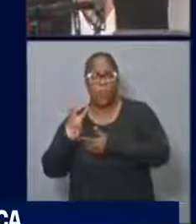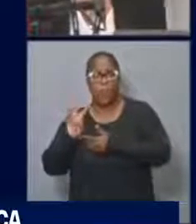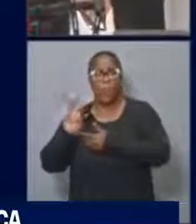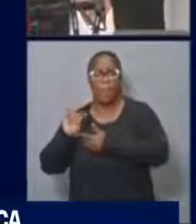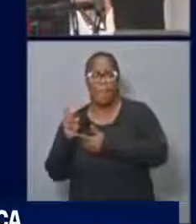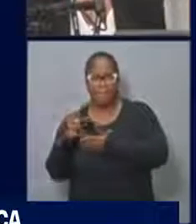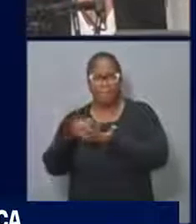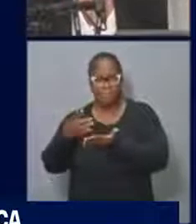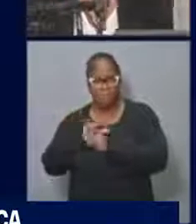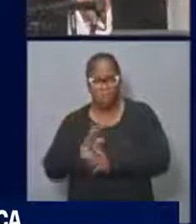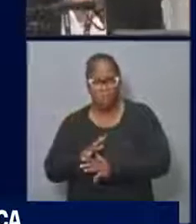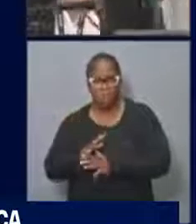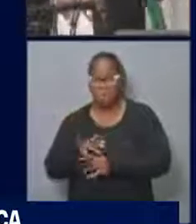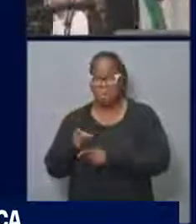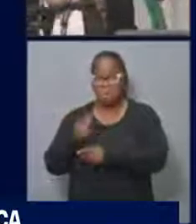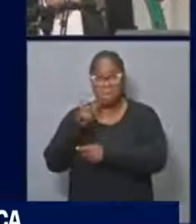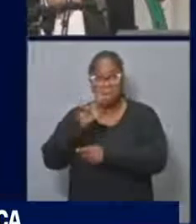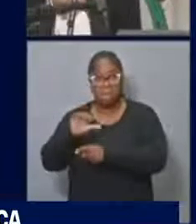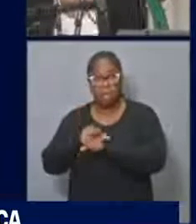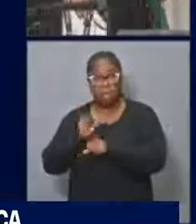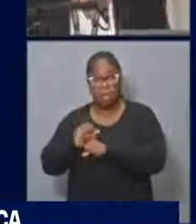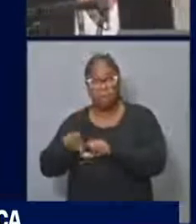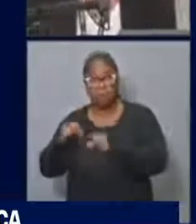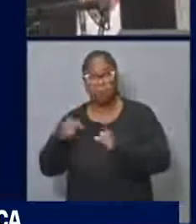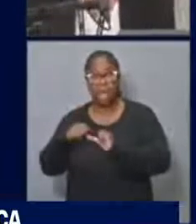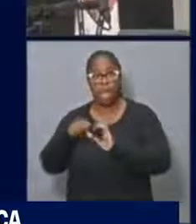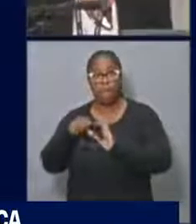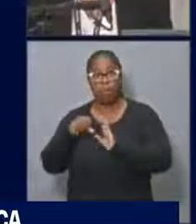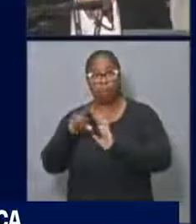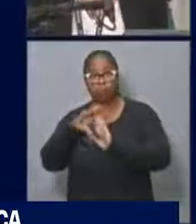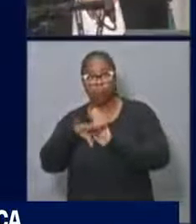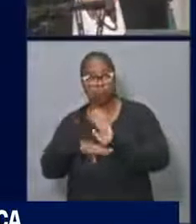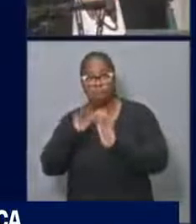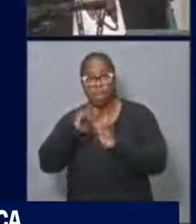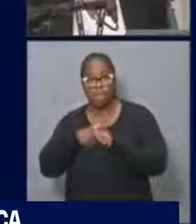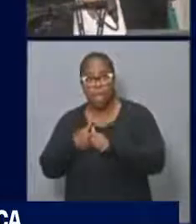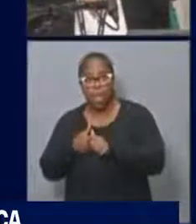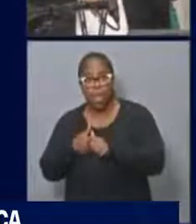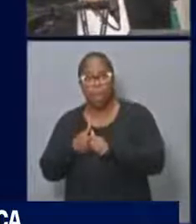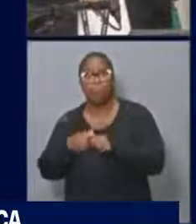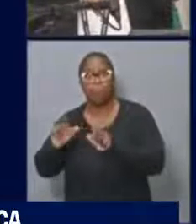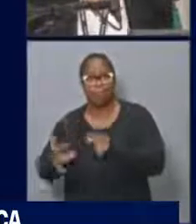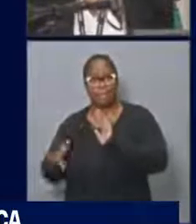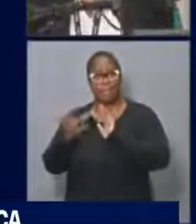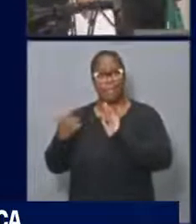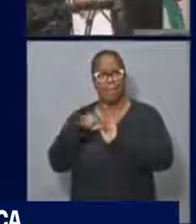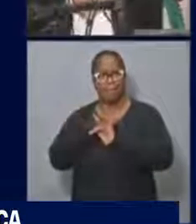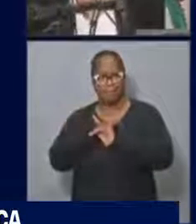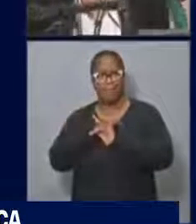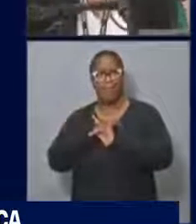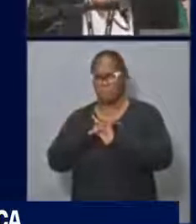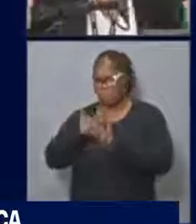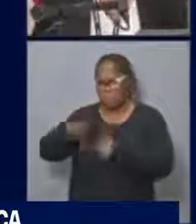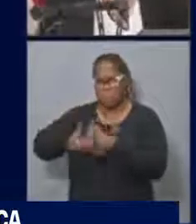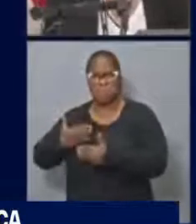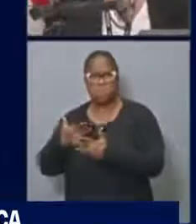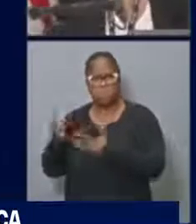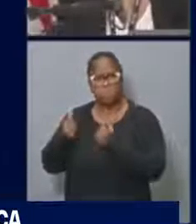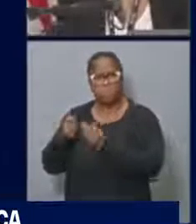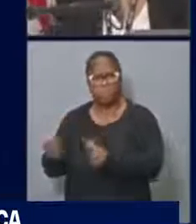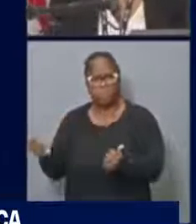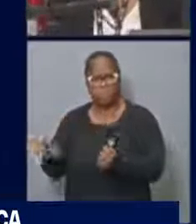easily report violations and also connect to resources for elevating critical concerns. And we need to be mindful that